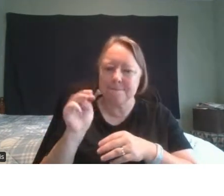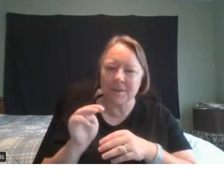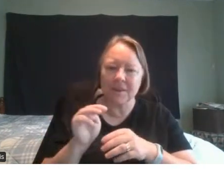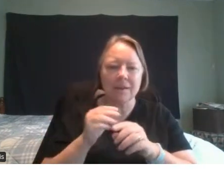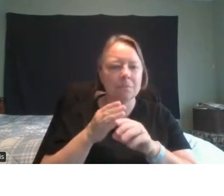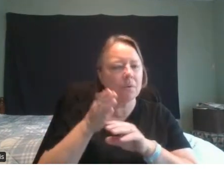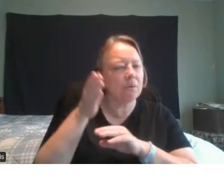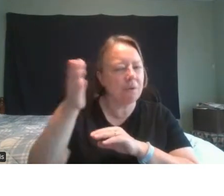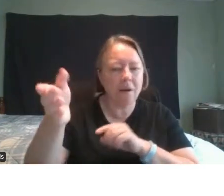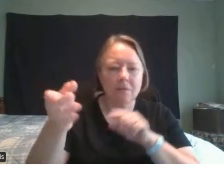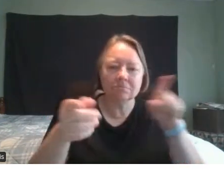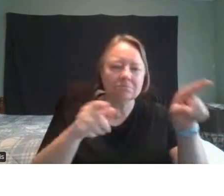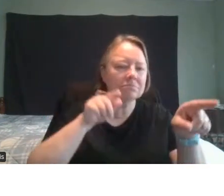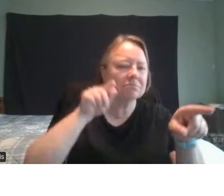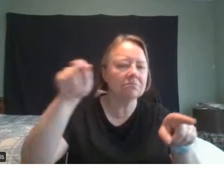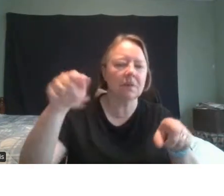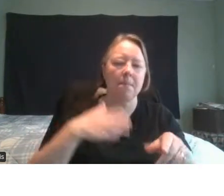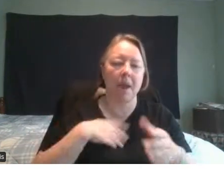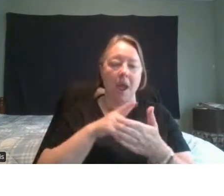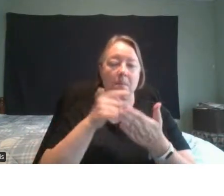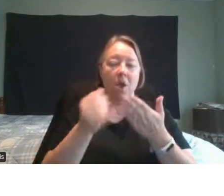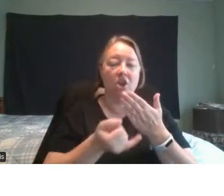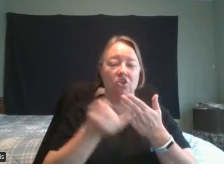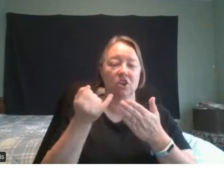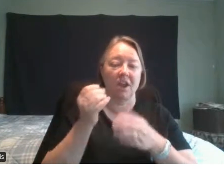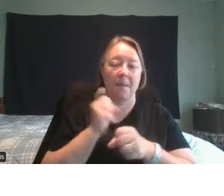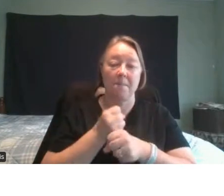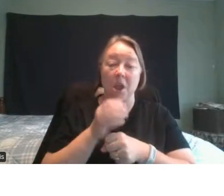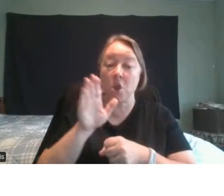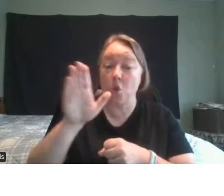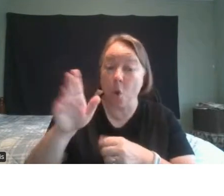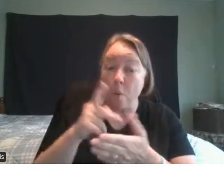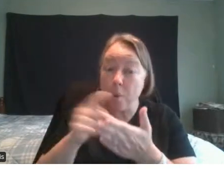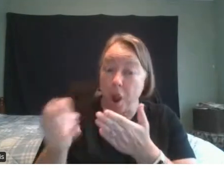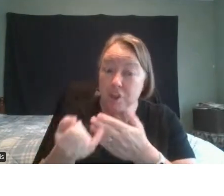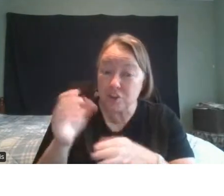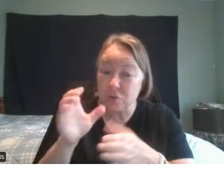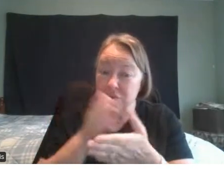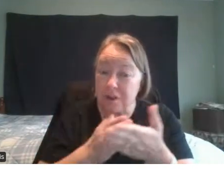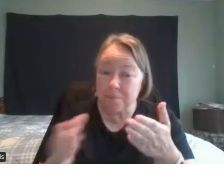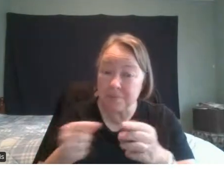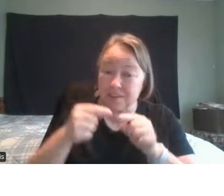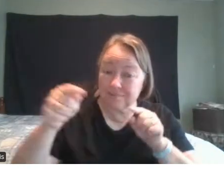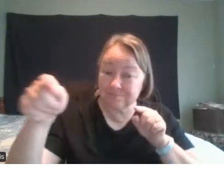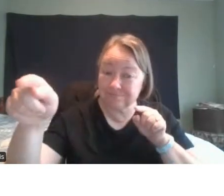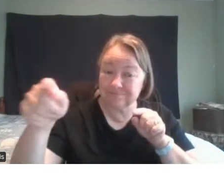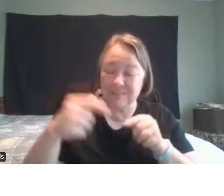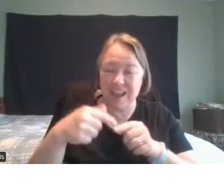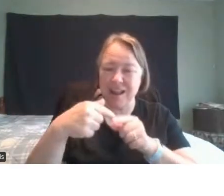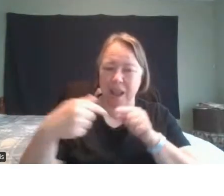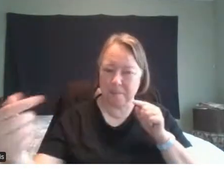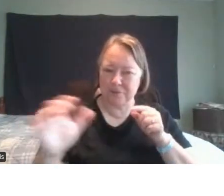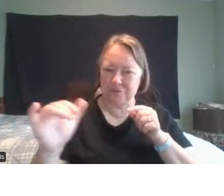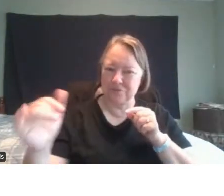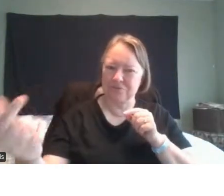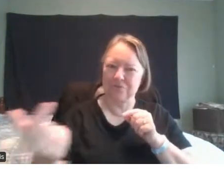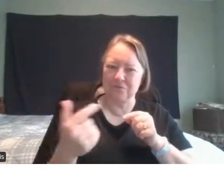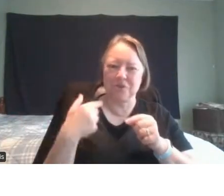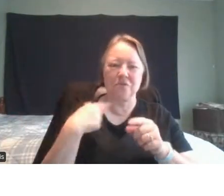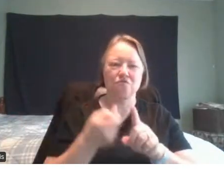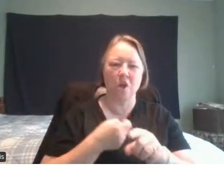my project can make your projects do something and vice versa. We had from